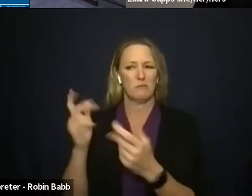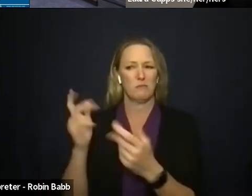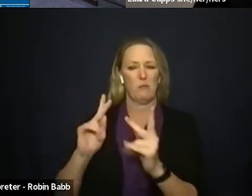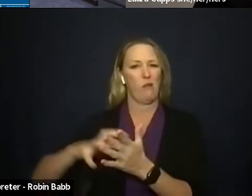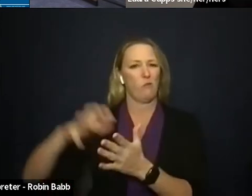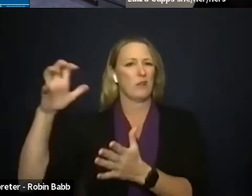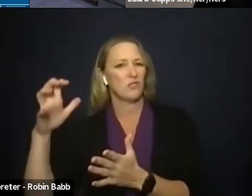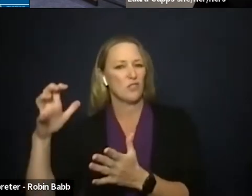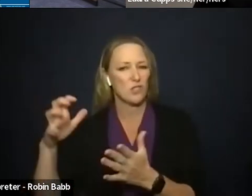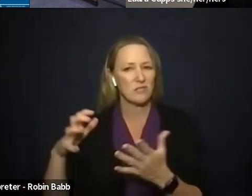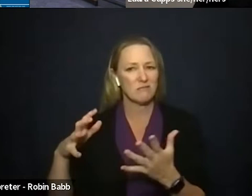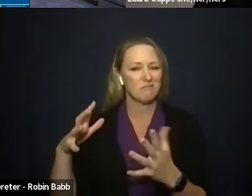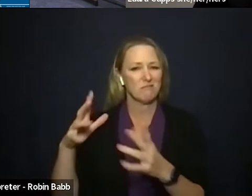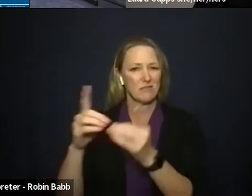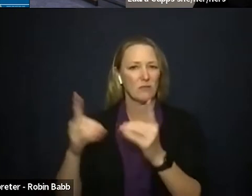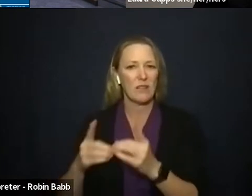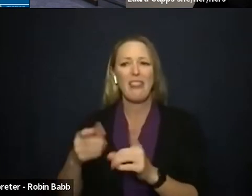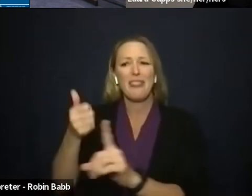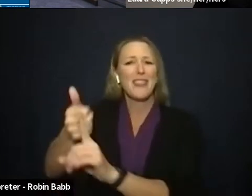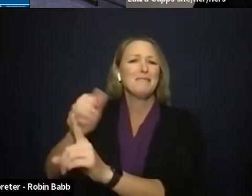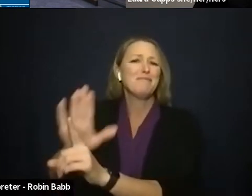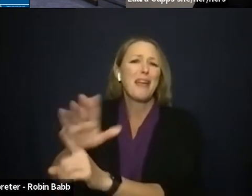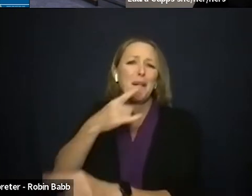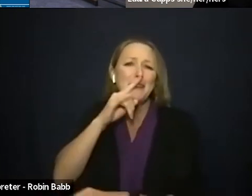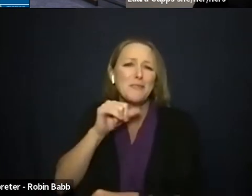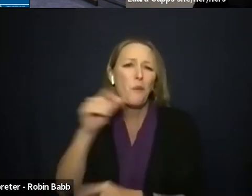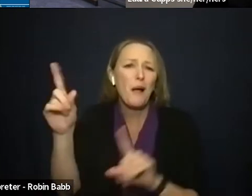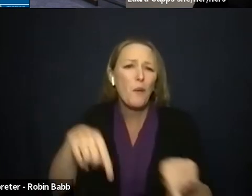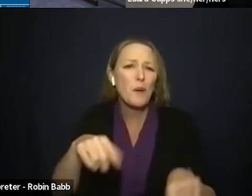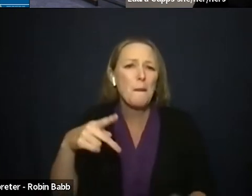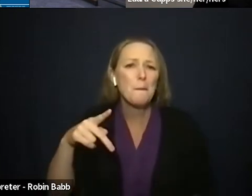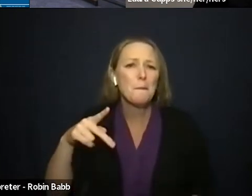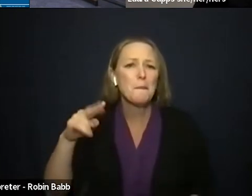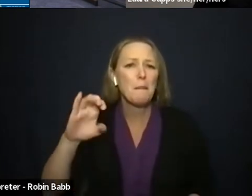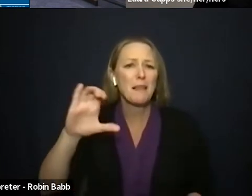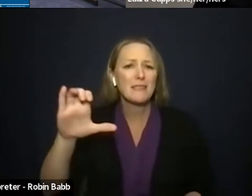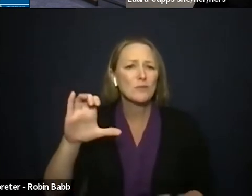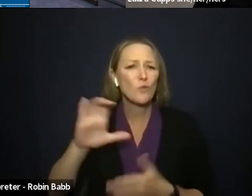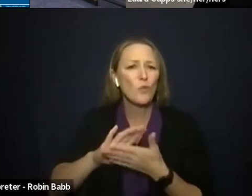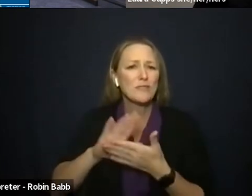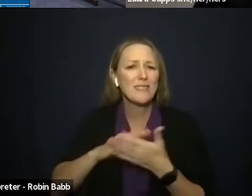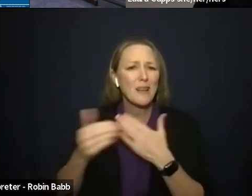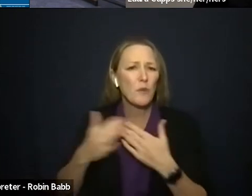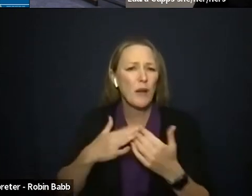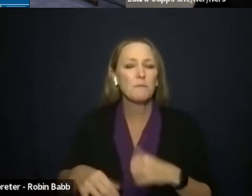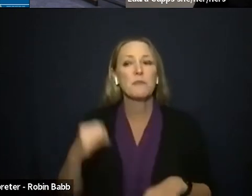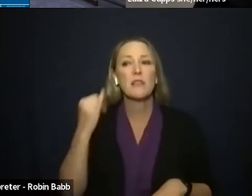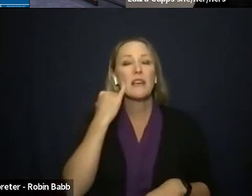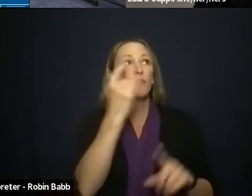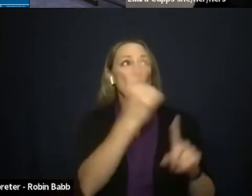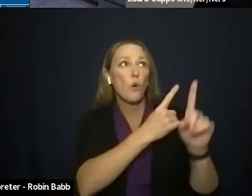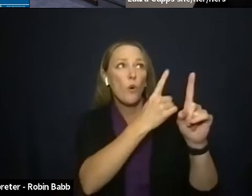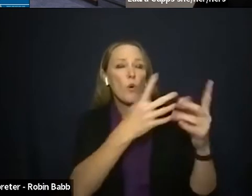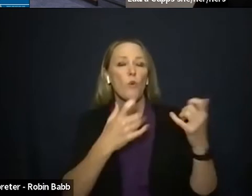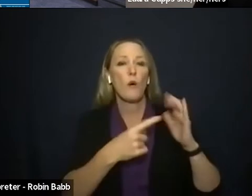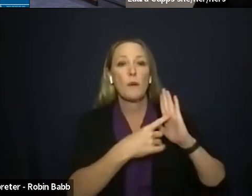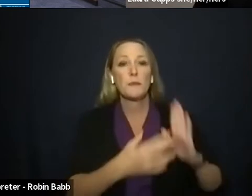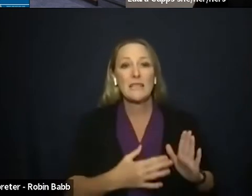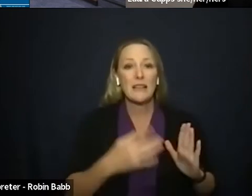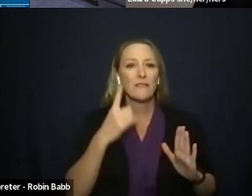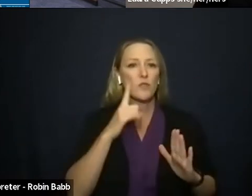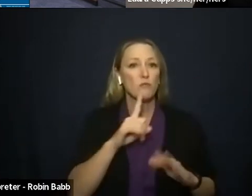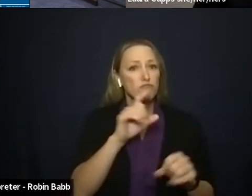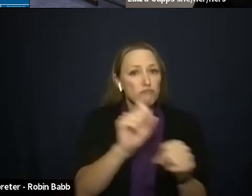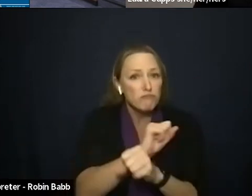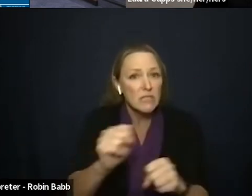likely are not attending public schools in our district in if the goal is to have representatives that accurately advocate and fight for the